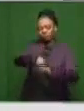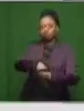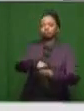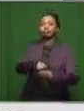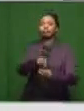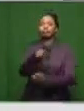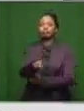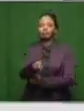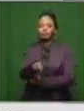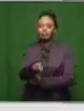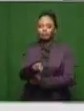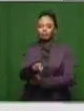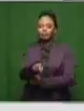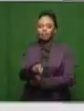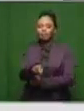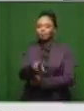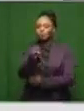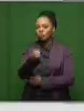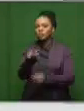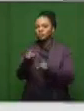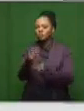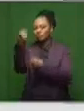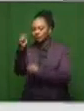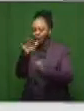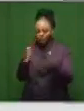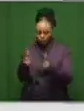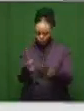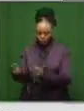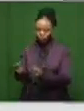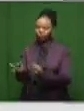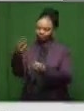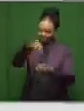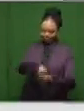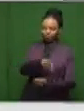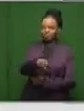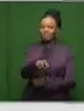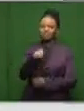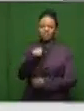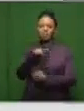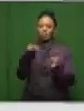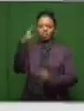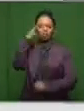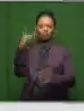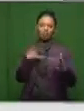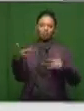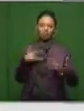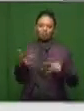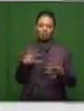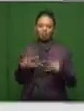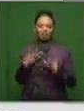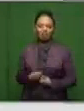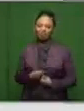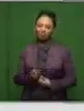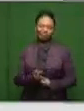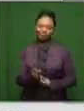I don't think there should be a concern when it comes to the vaccine components because